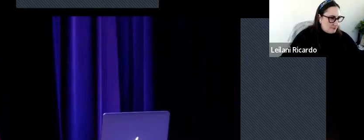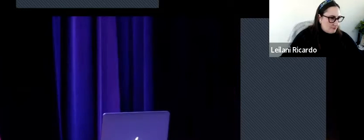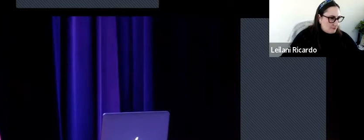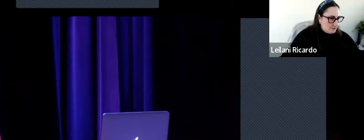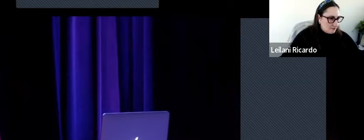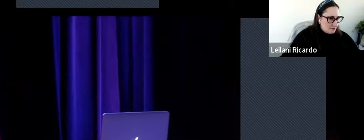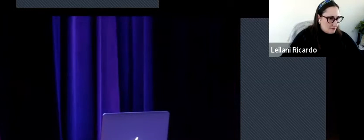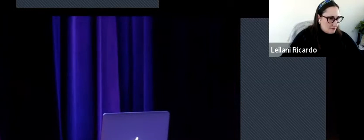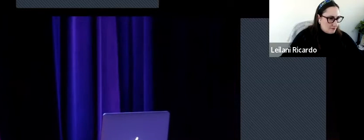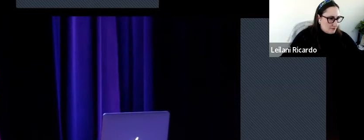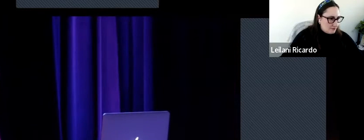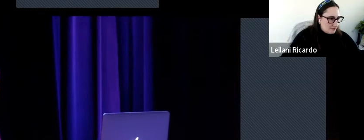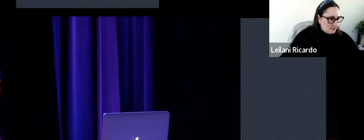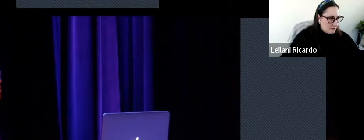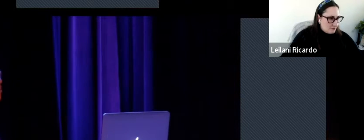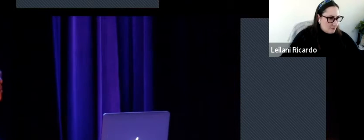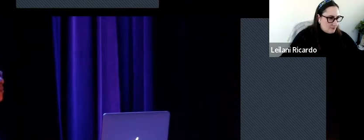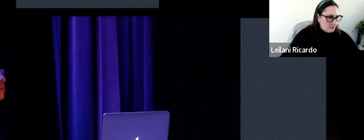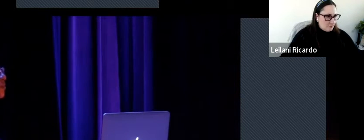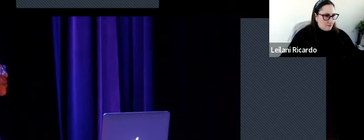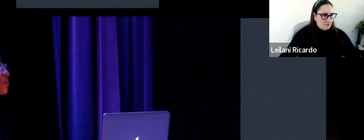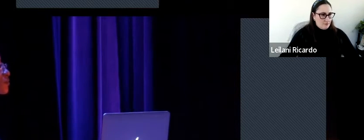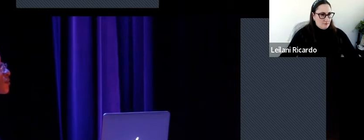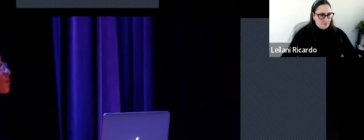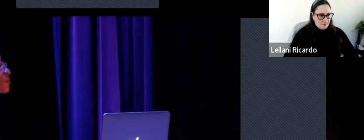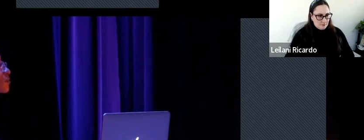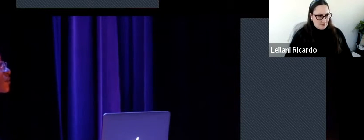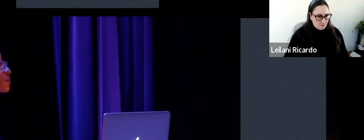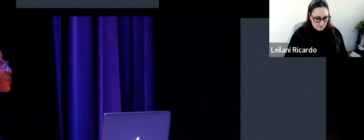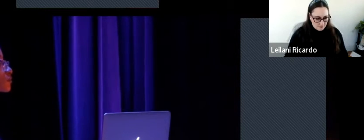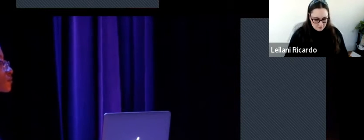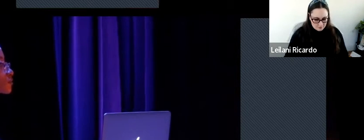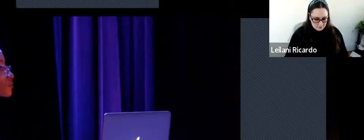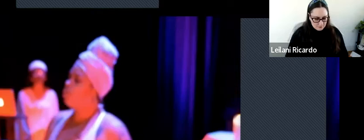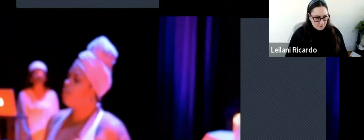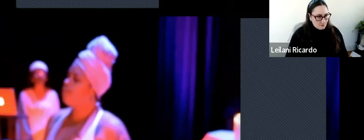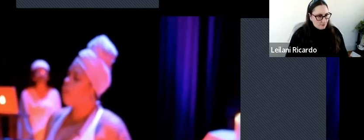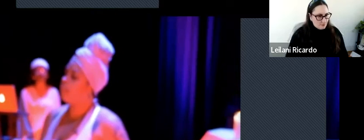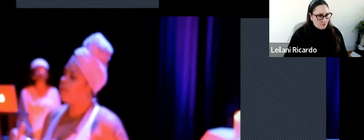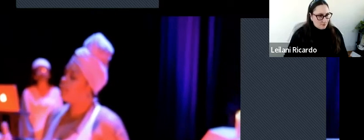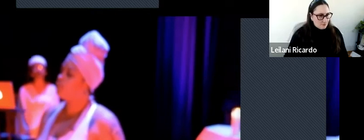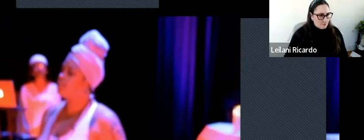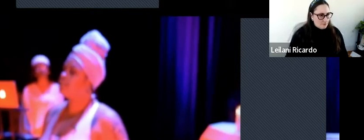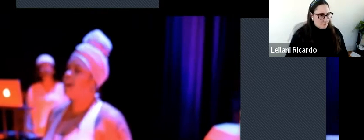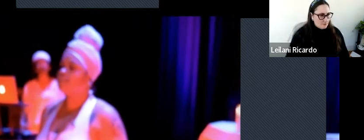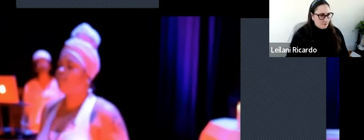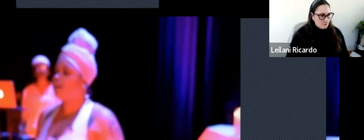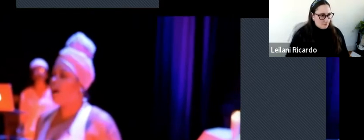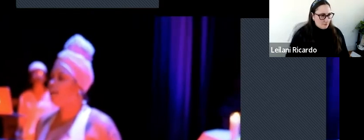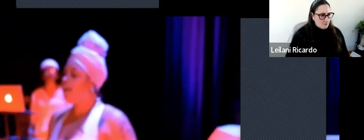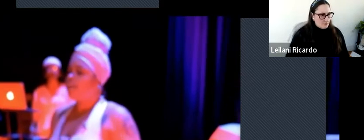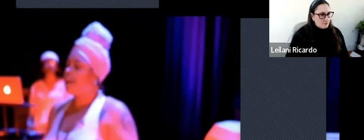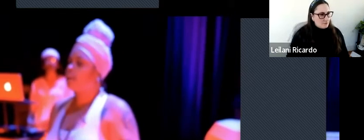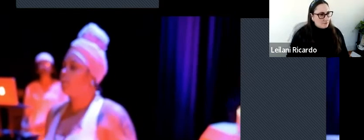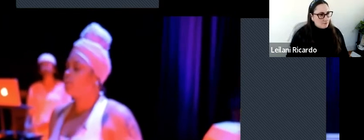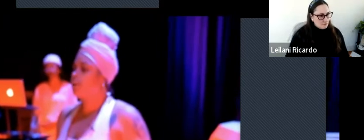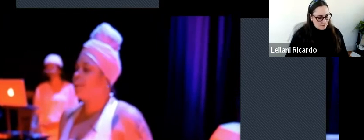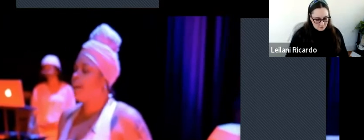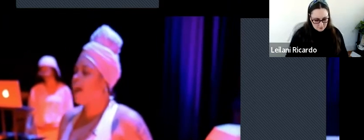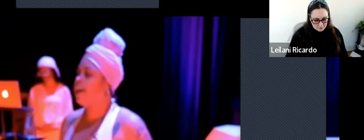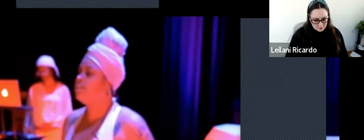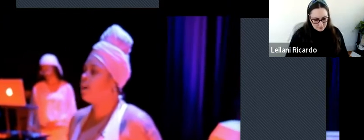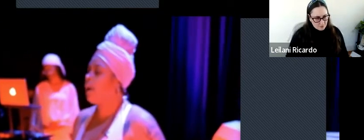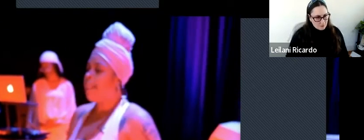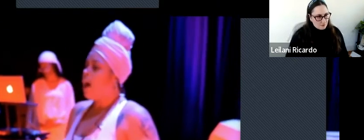your light. How extra white, attempting to tame nature. Uniform confuses taser for gun. That gun was